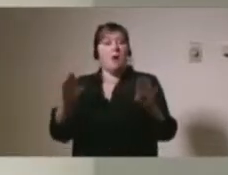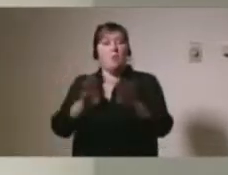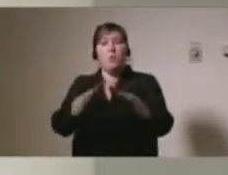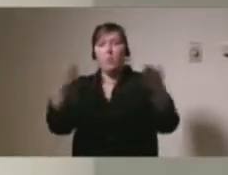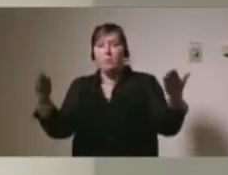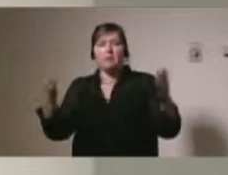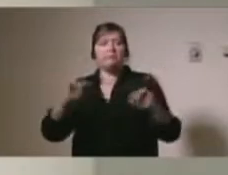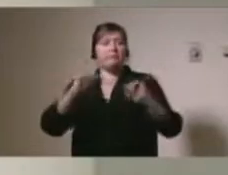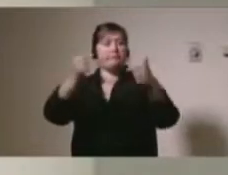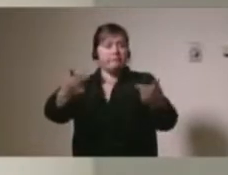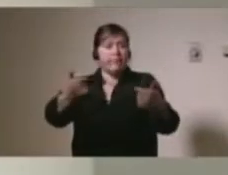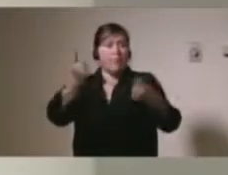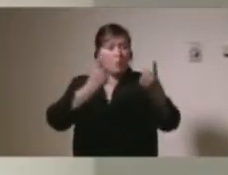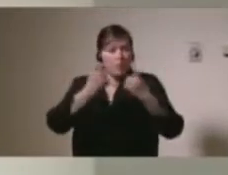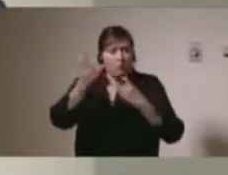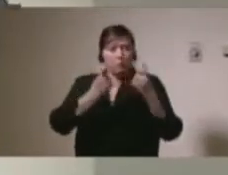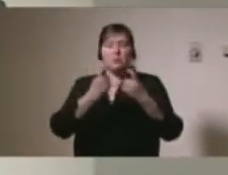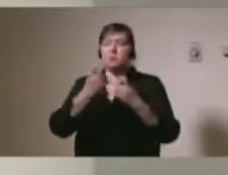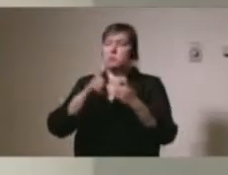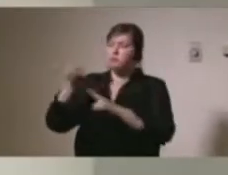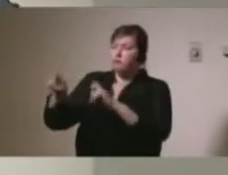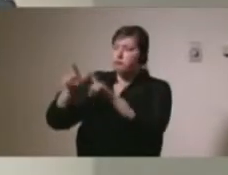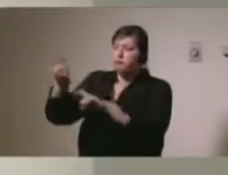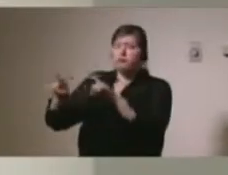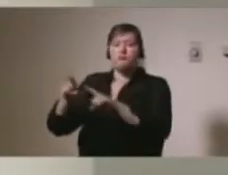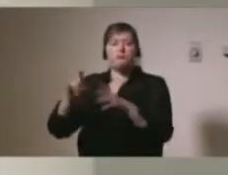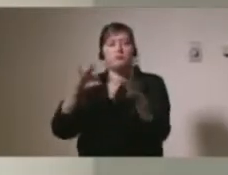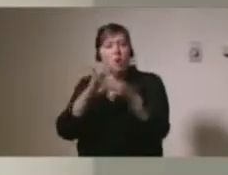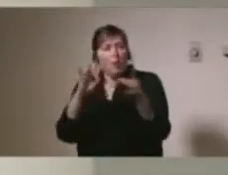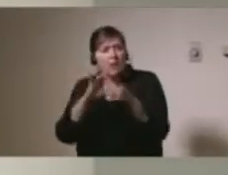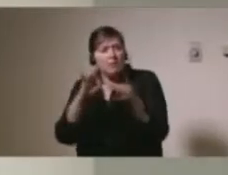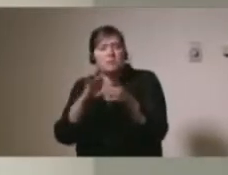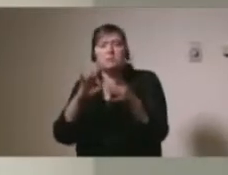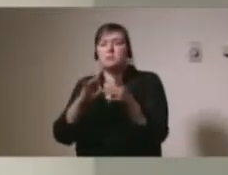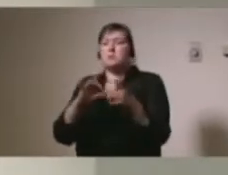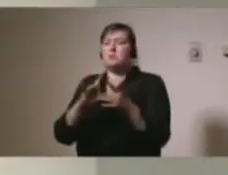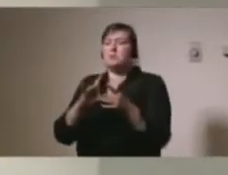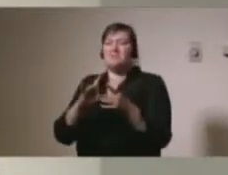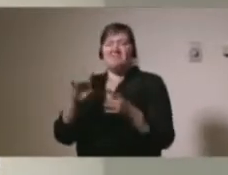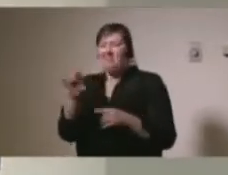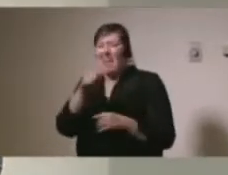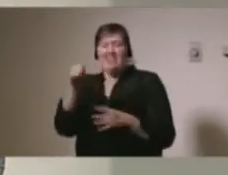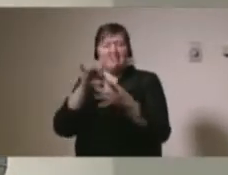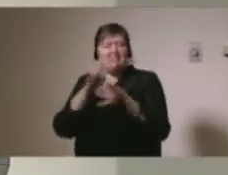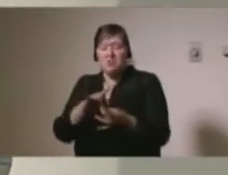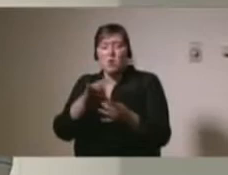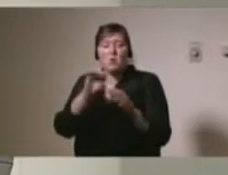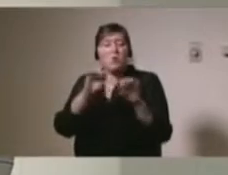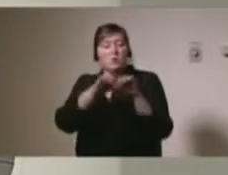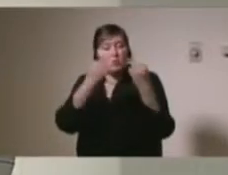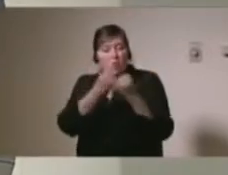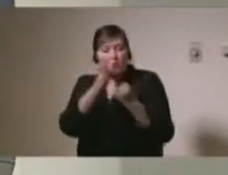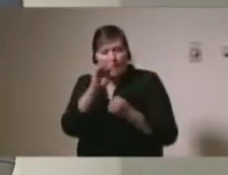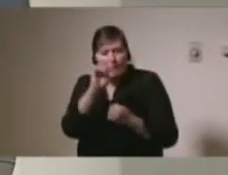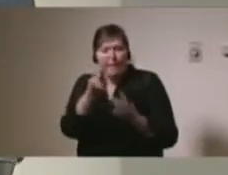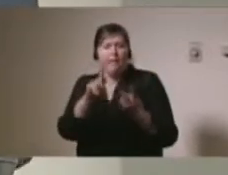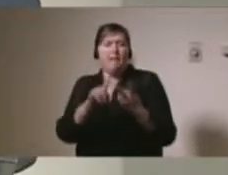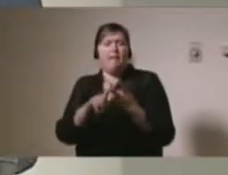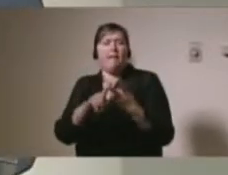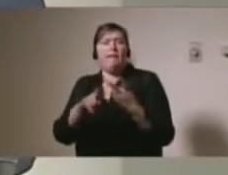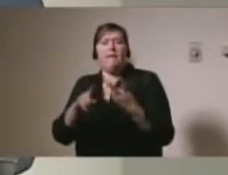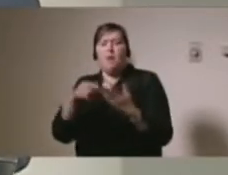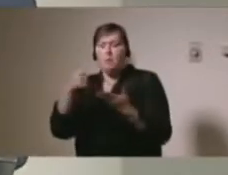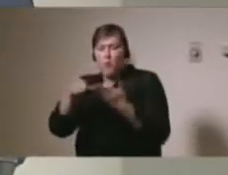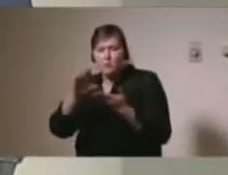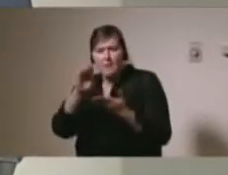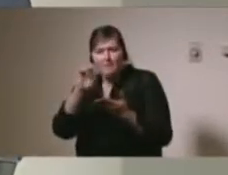comment around how the issue about postal bank, social bank, and how we can fight around that